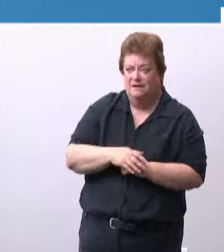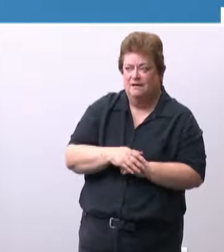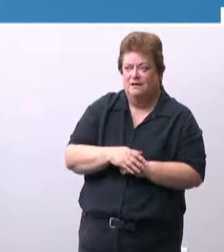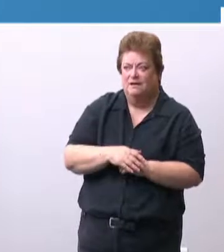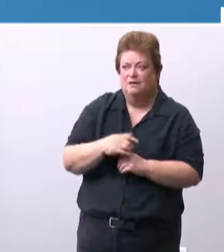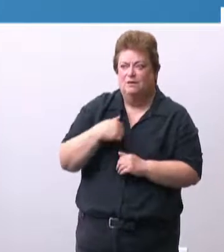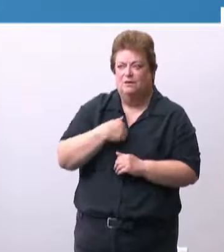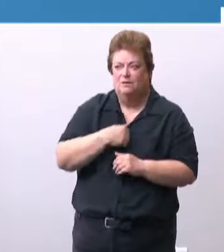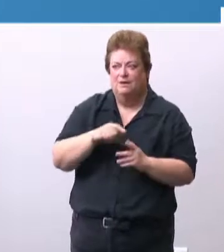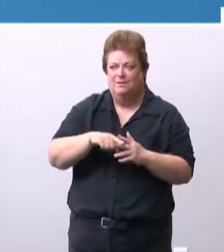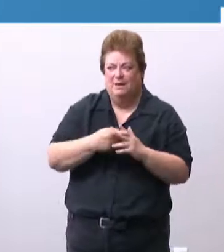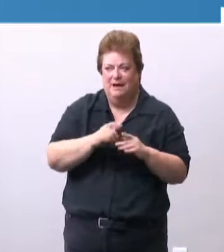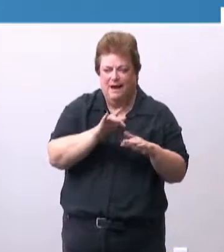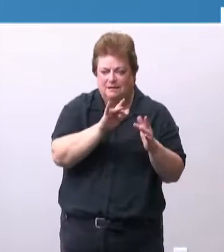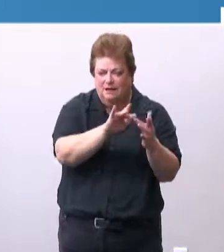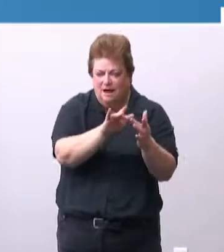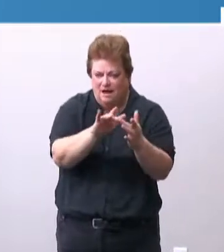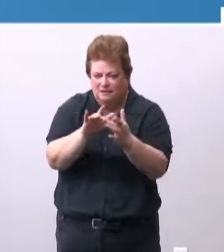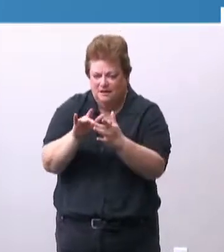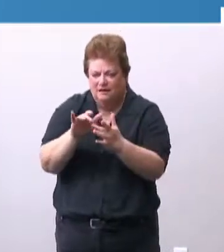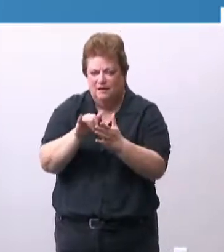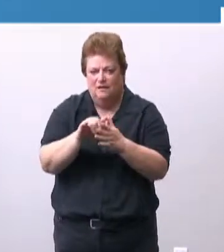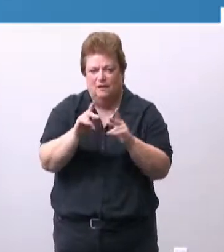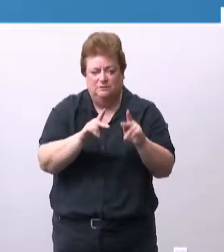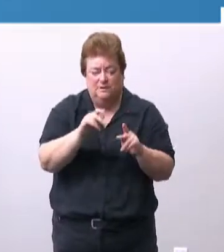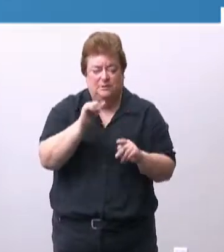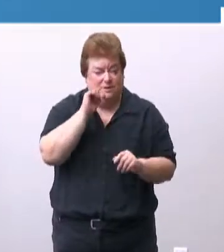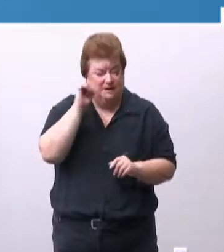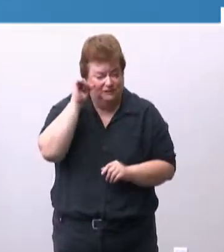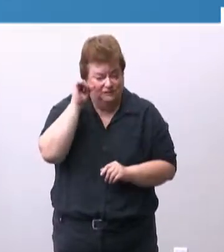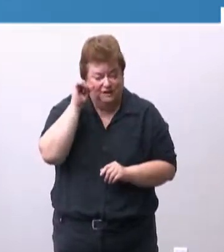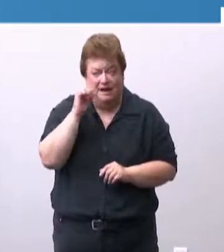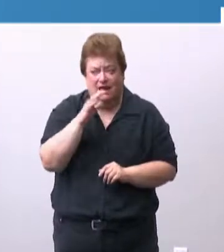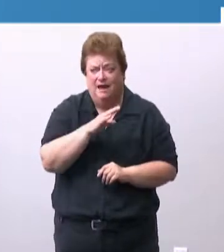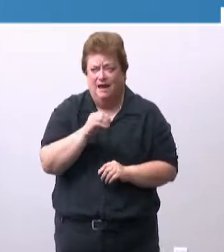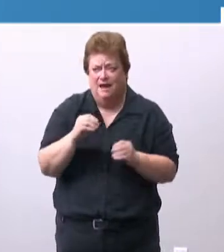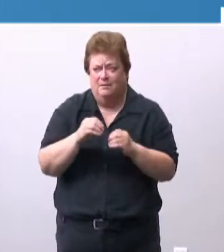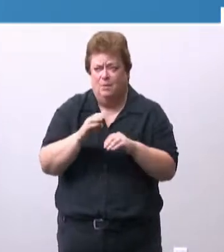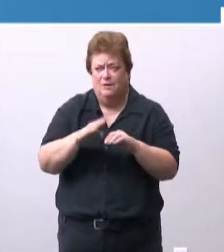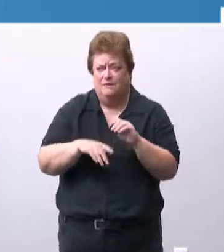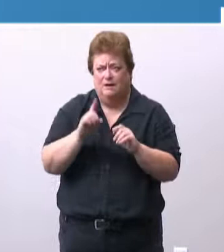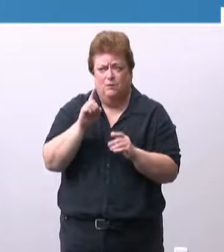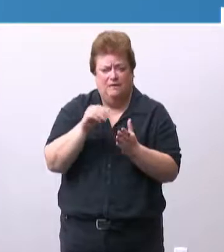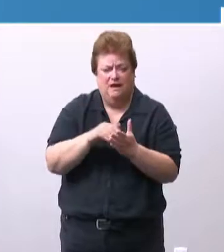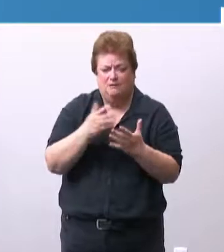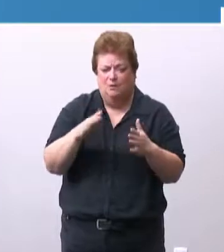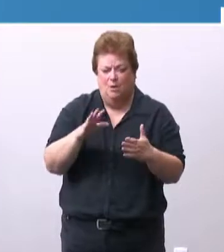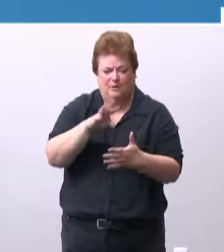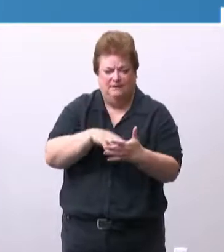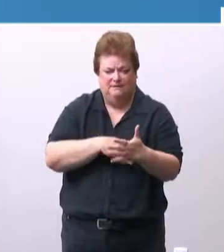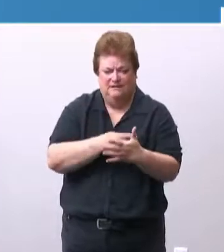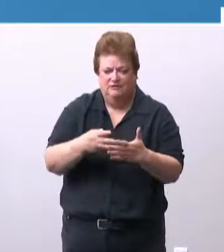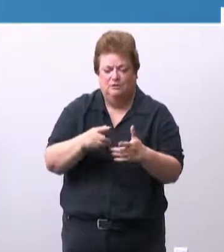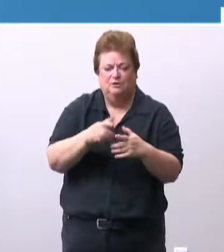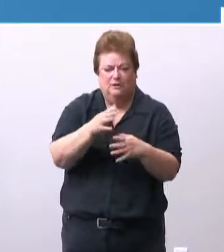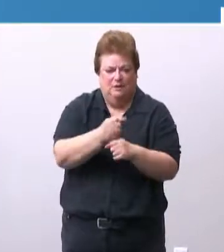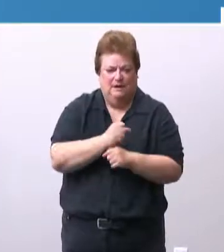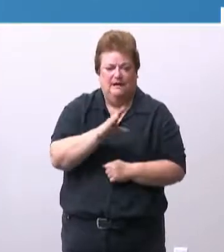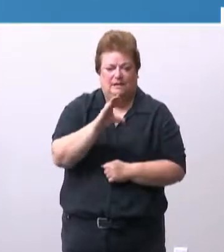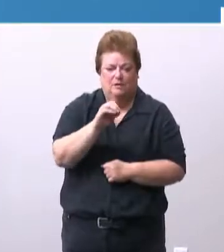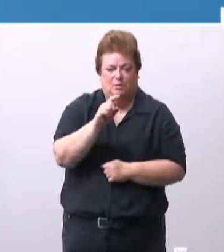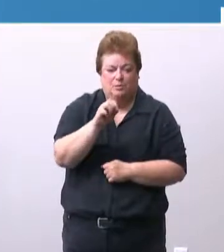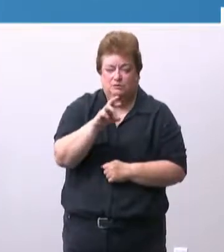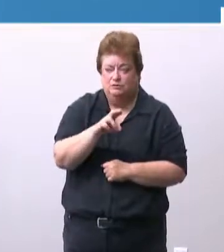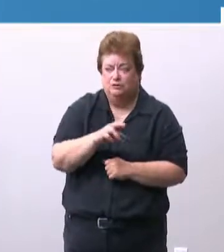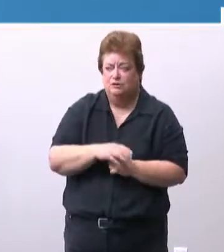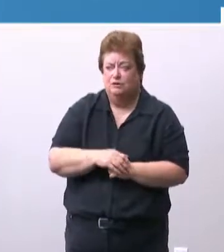We began contacting people yesterday, and more than 1,000 are now scheduled to receive a booster dose.